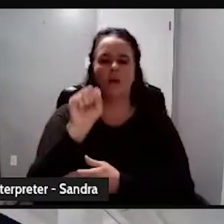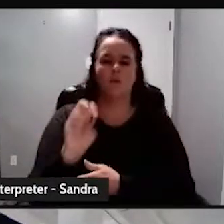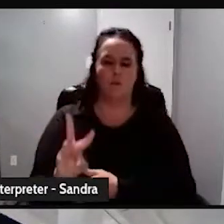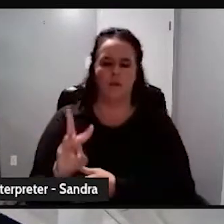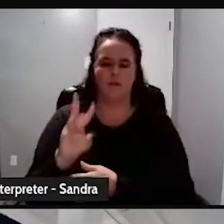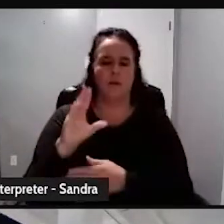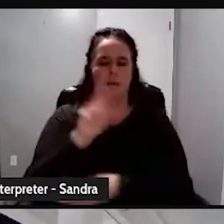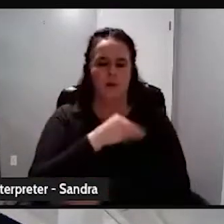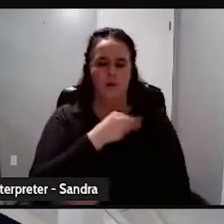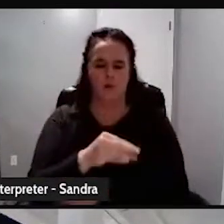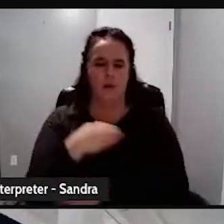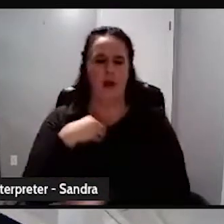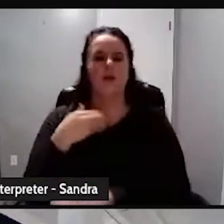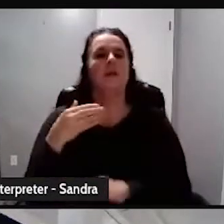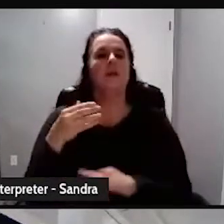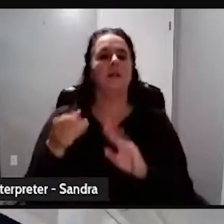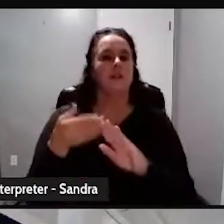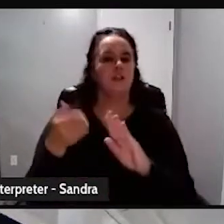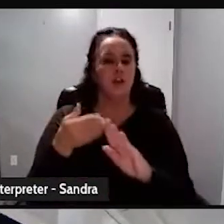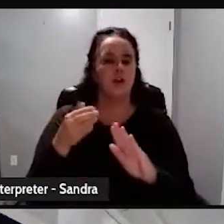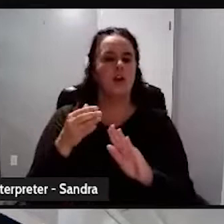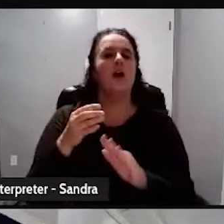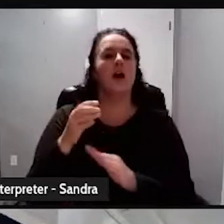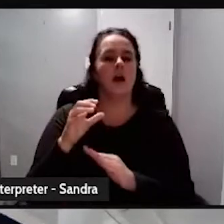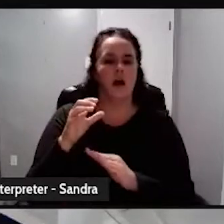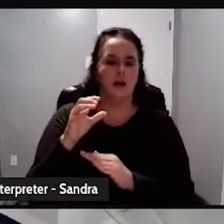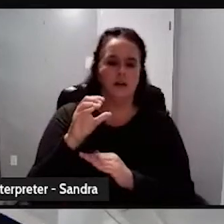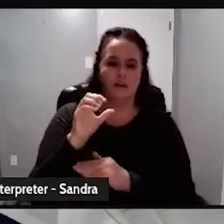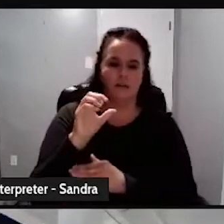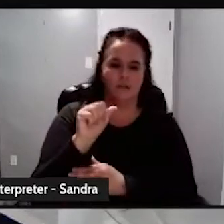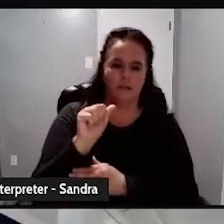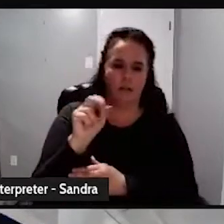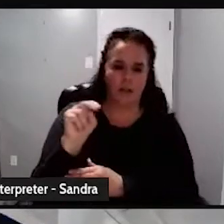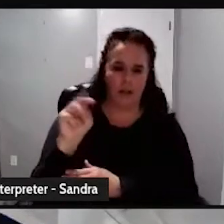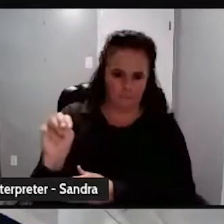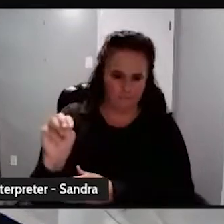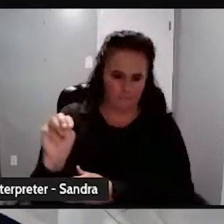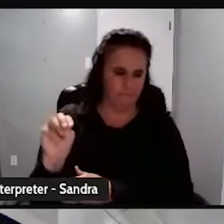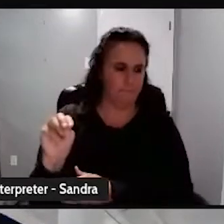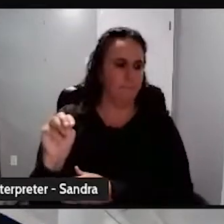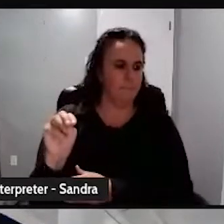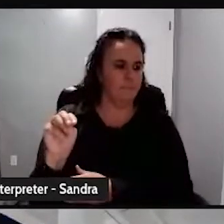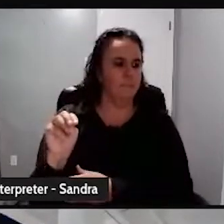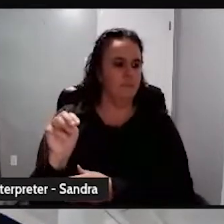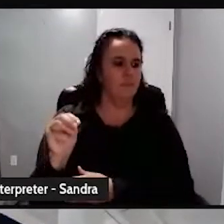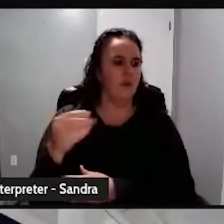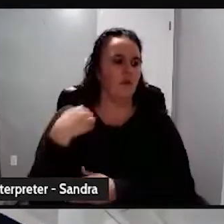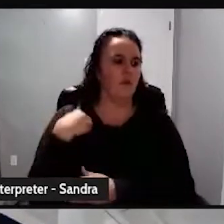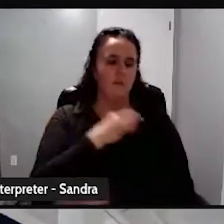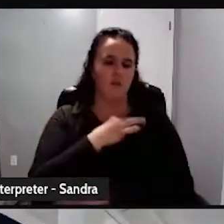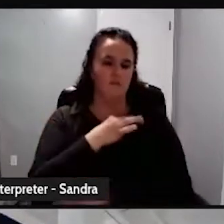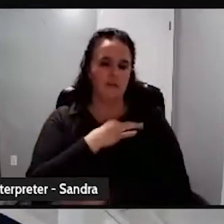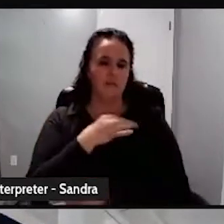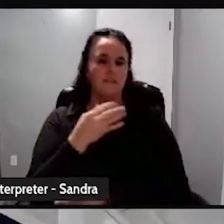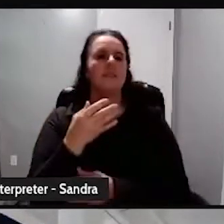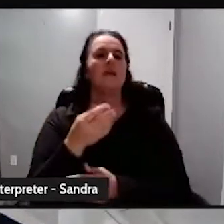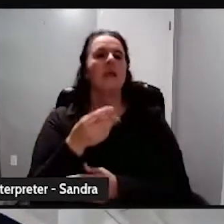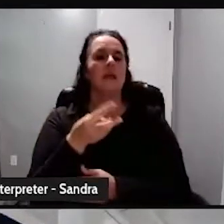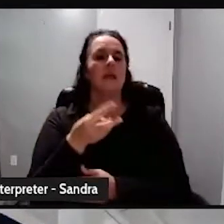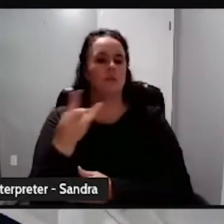I am the chair of the Arts Accessibility Network of Manitoba. We have our office in